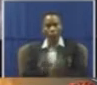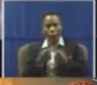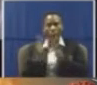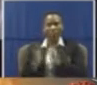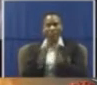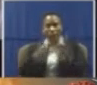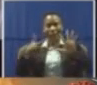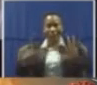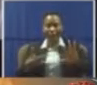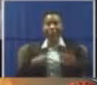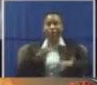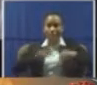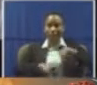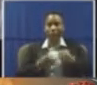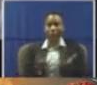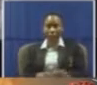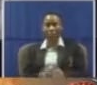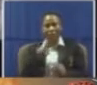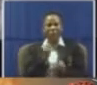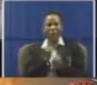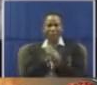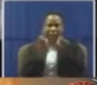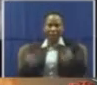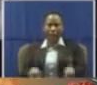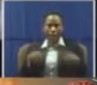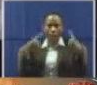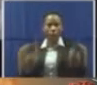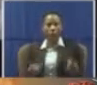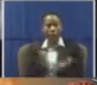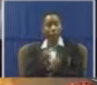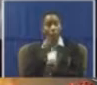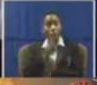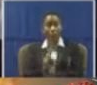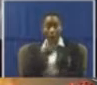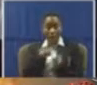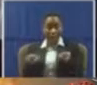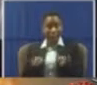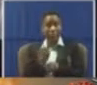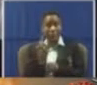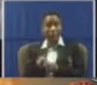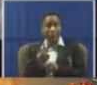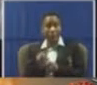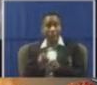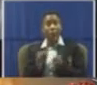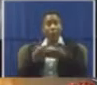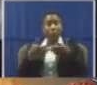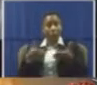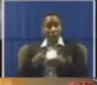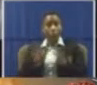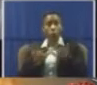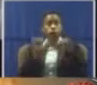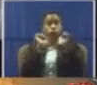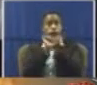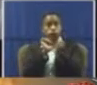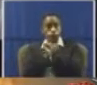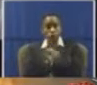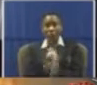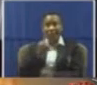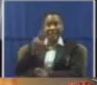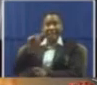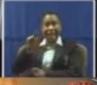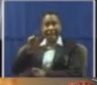8 offenses, thus making it possible to ensure that those persons who were previously convicted without any